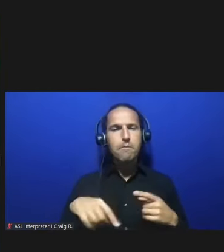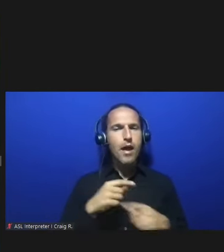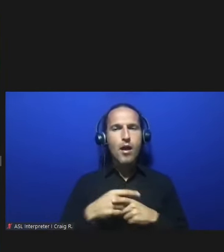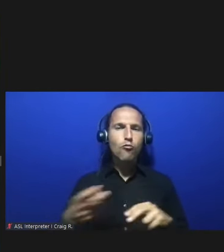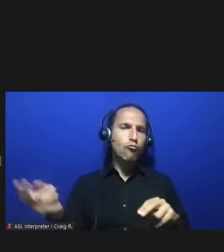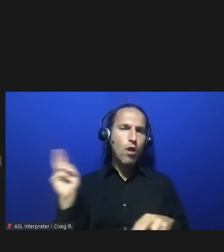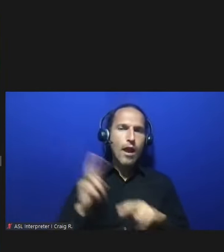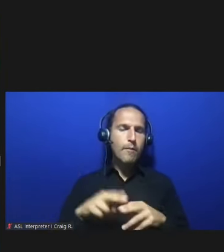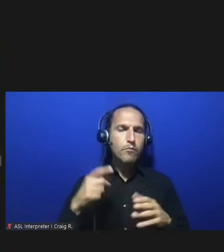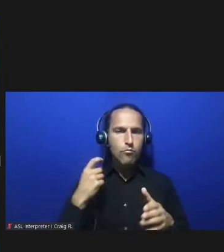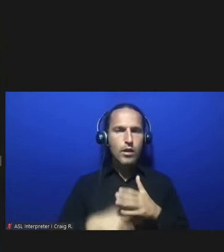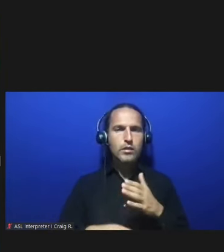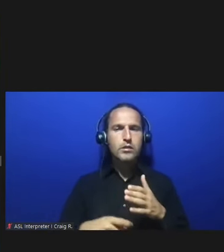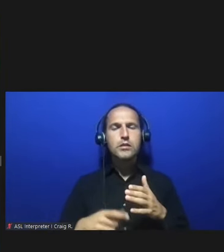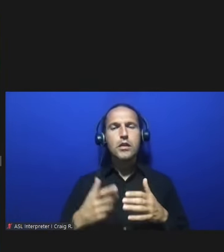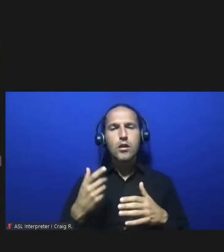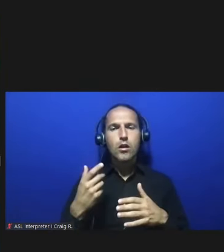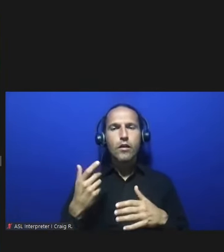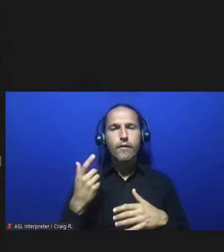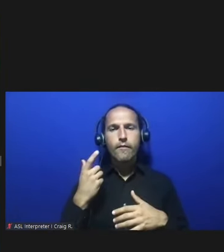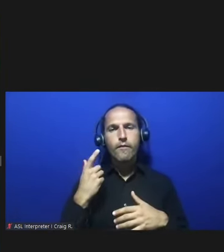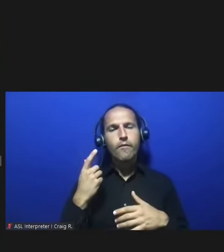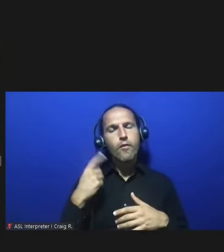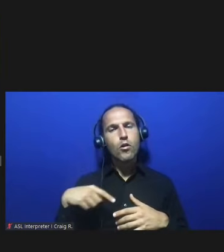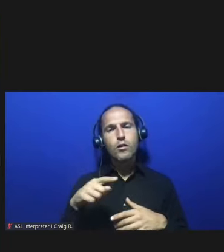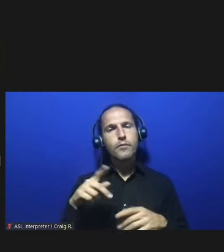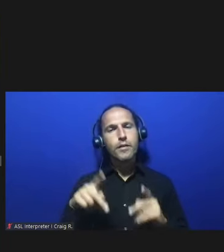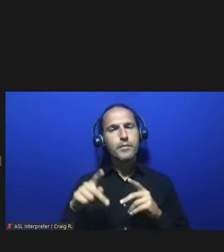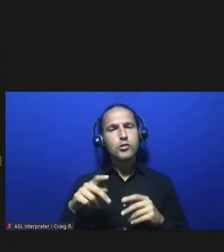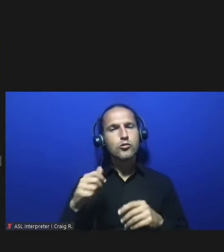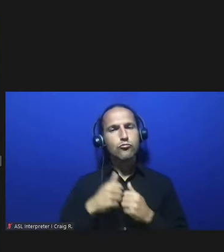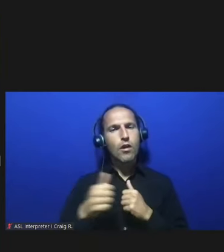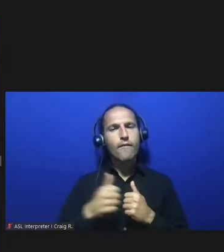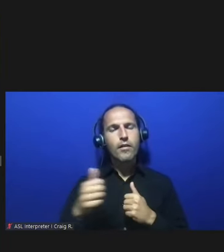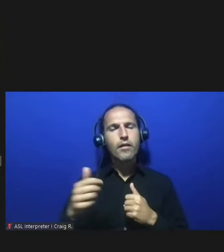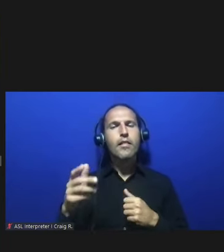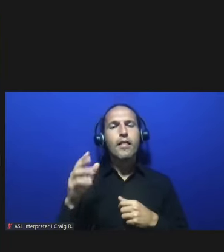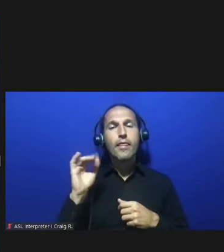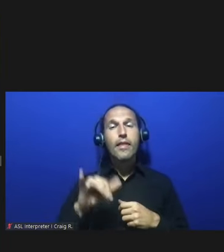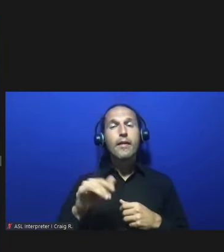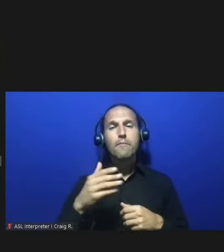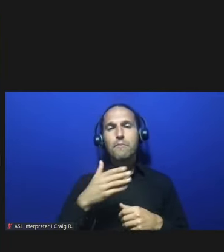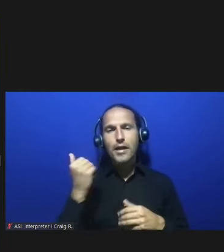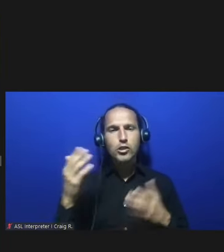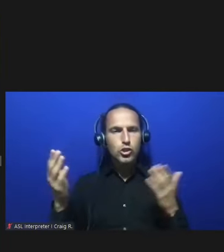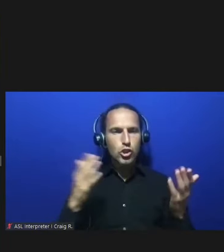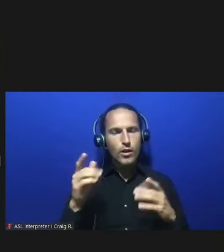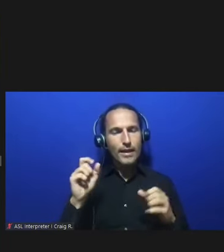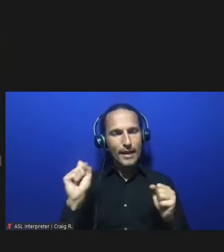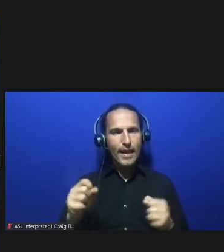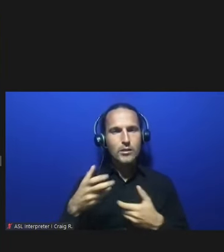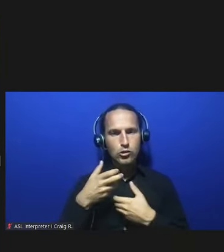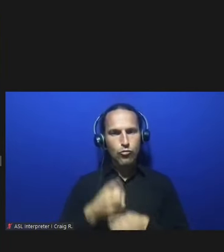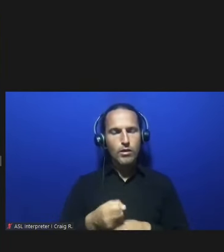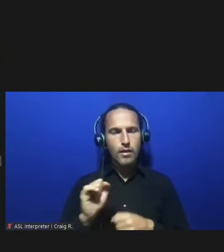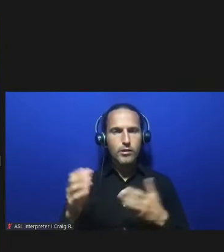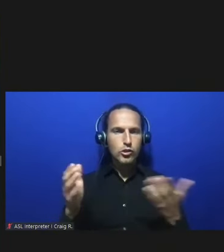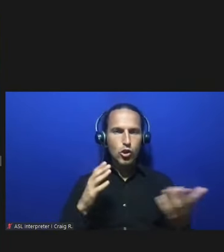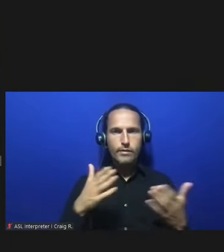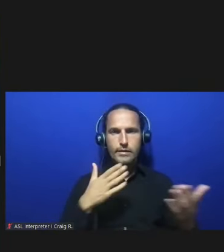price or putting stipulations on people from traveling. We need to get better services so people can trust the services. Thank